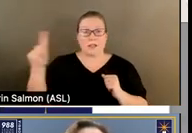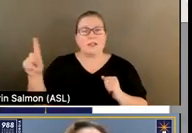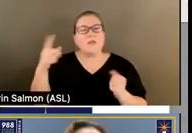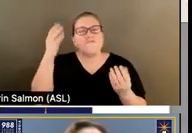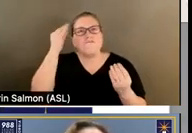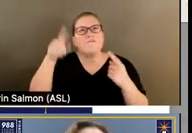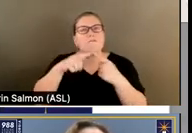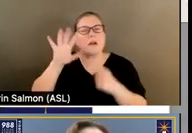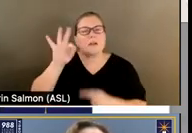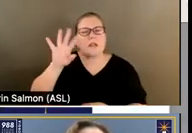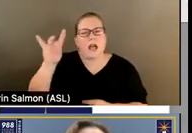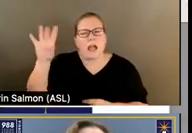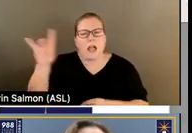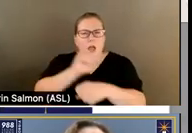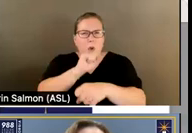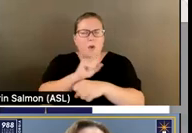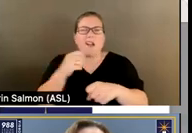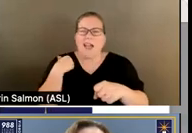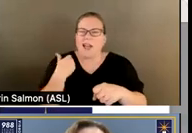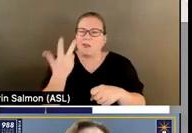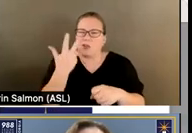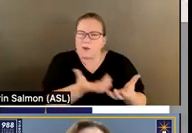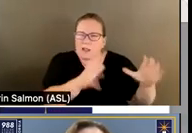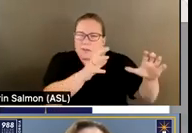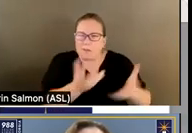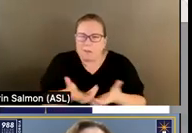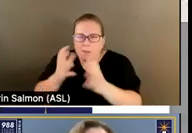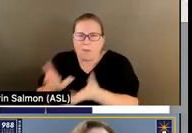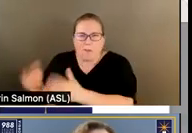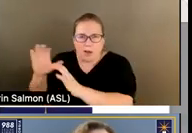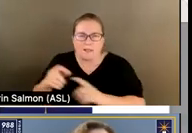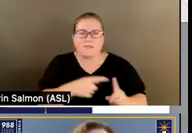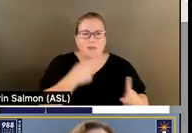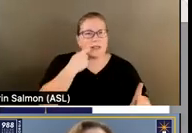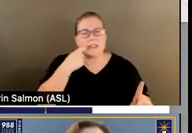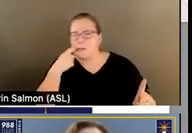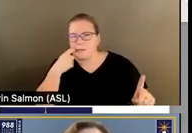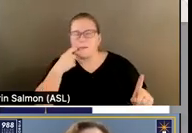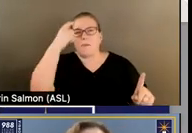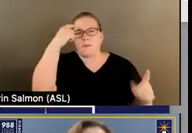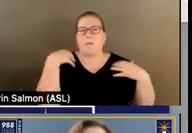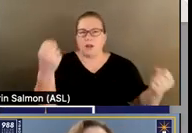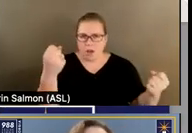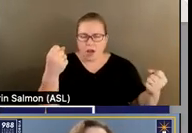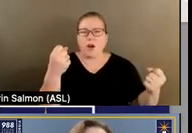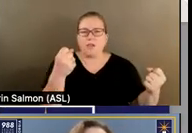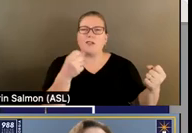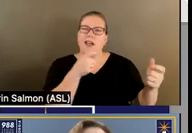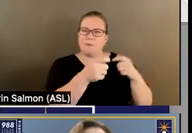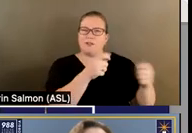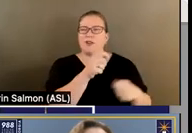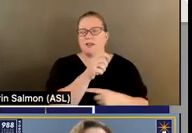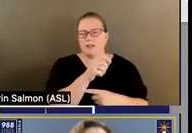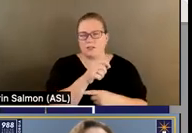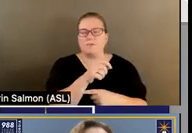three buckets that were established by our federal partners, the Substance Abuse and Mental Health Services Administration, or SAMHSA. Those three